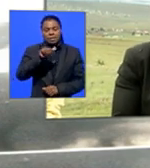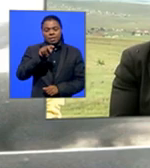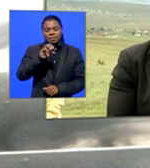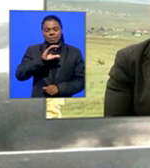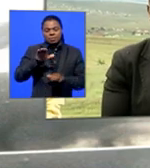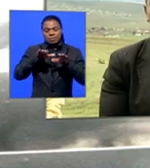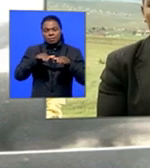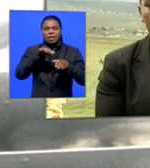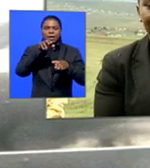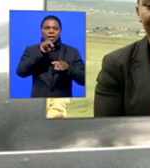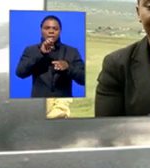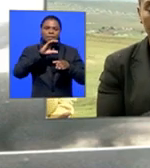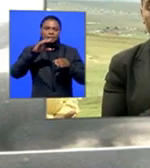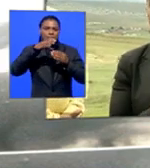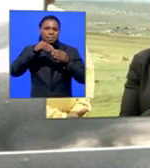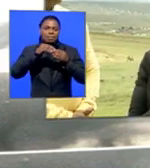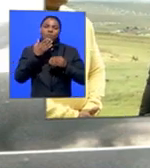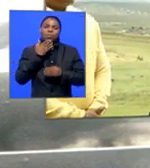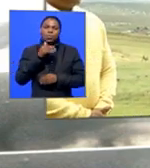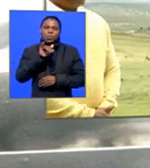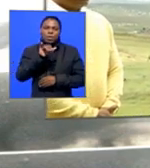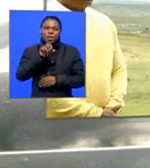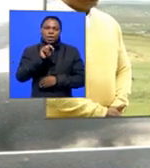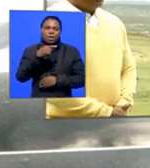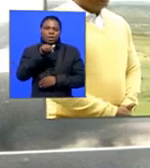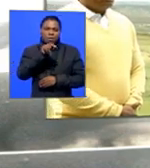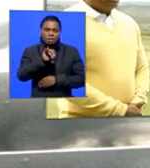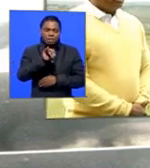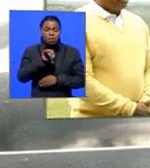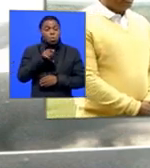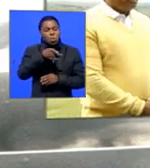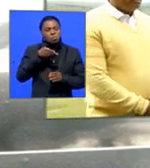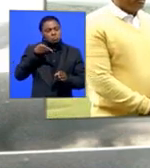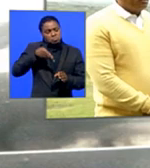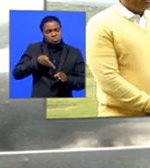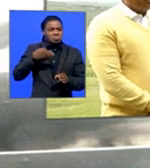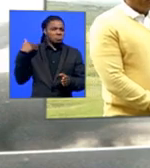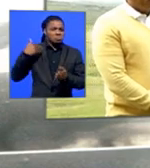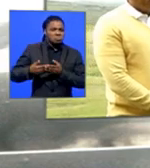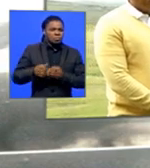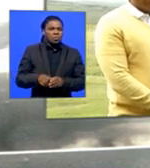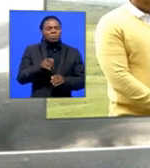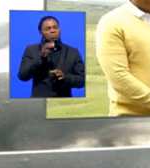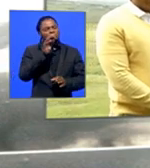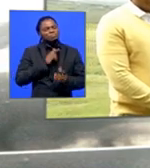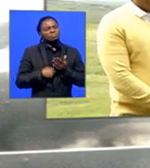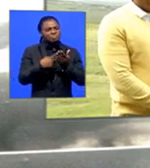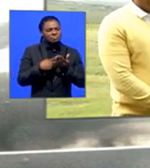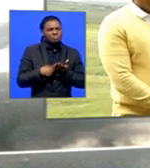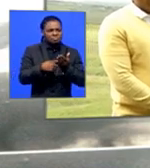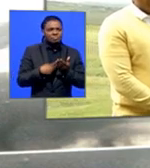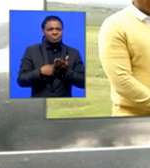the ANC uTatu Tony Yengeni, who's been here for a couple of days to chat with us about first